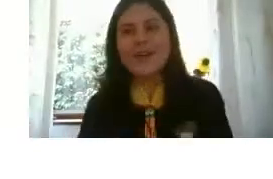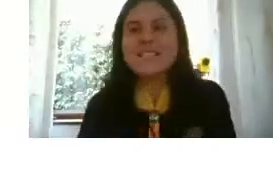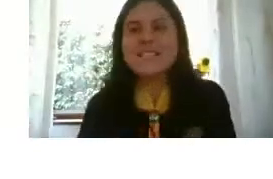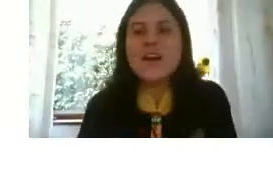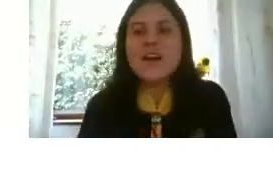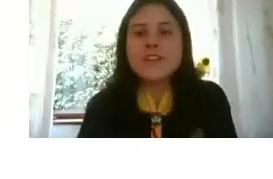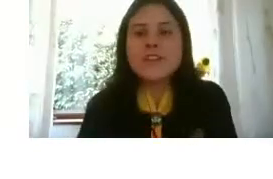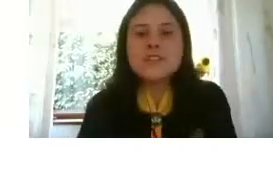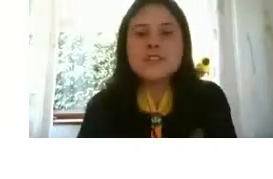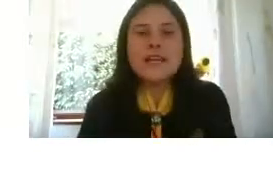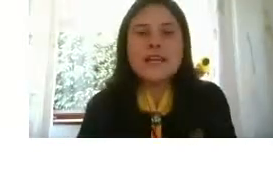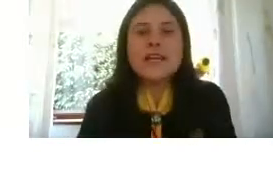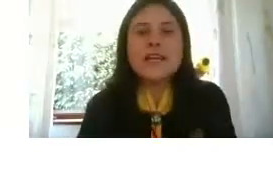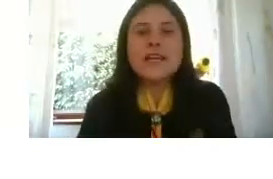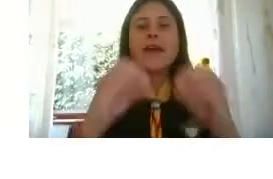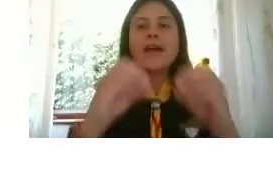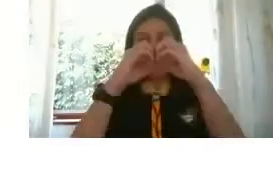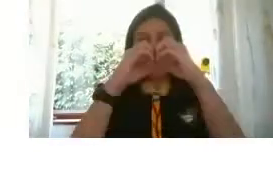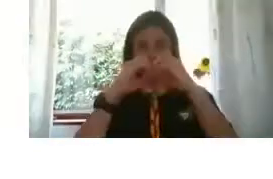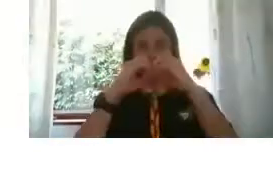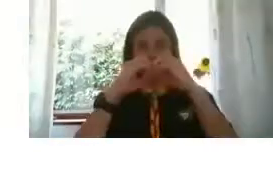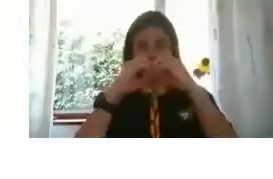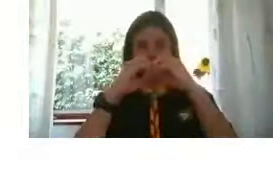backwards. For the consonants, we have B.